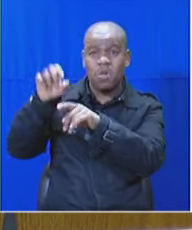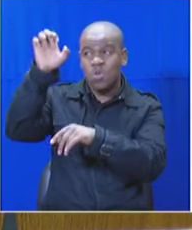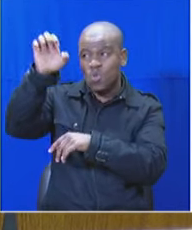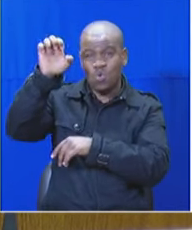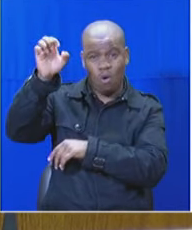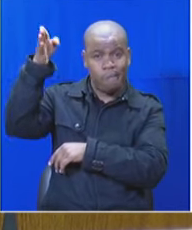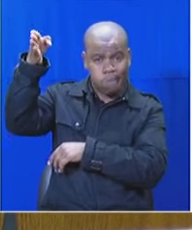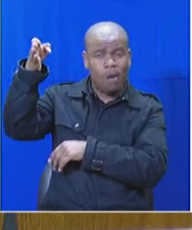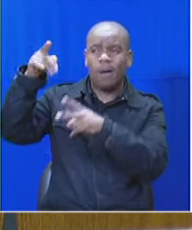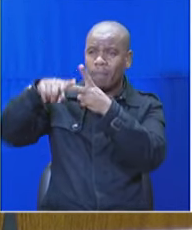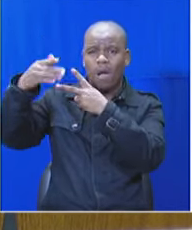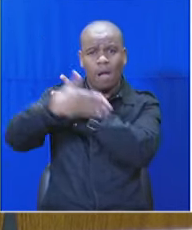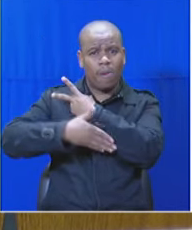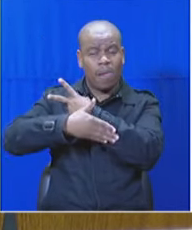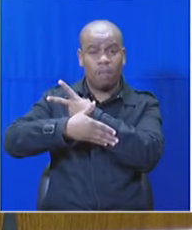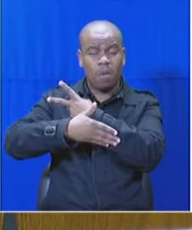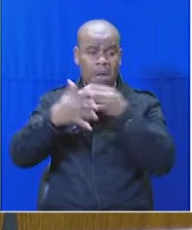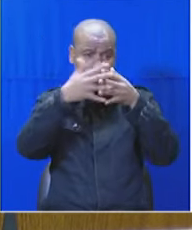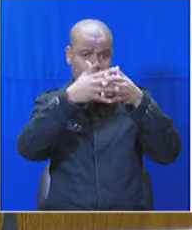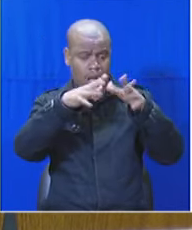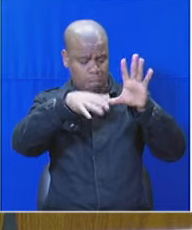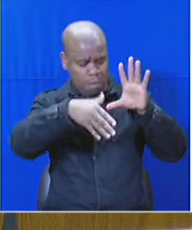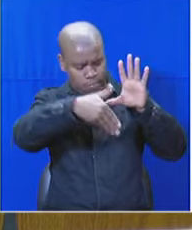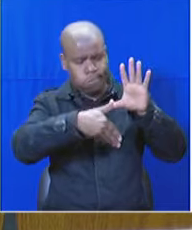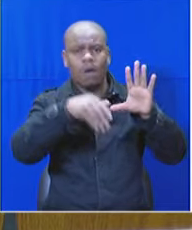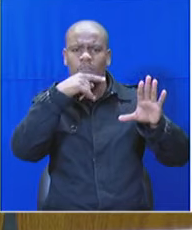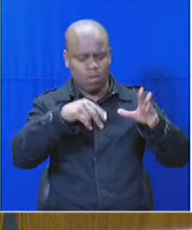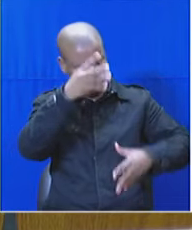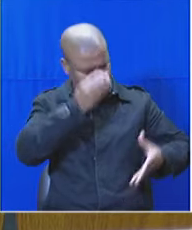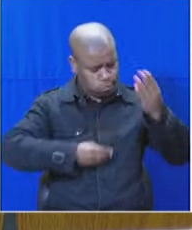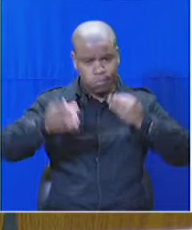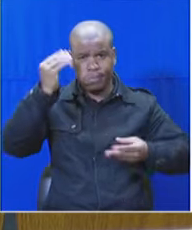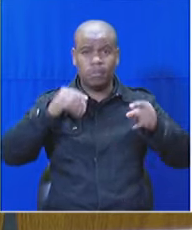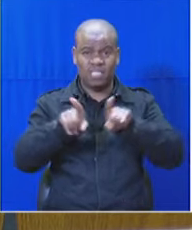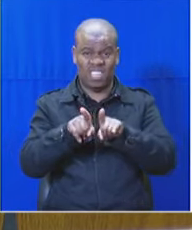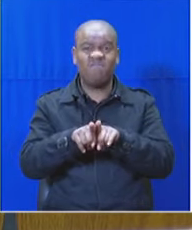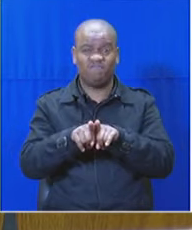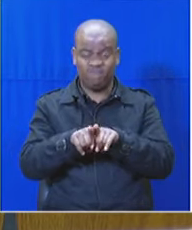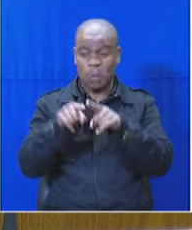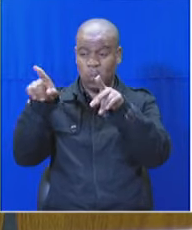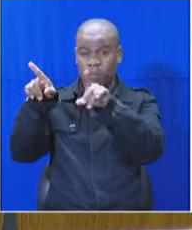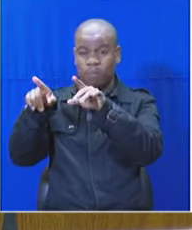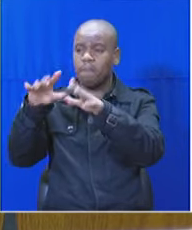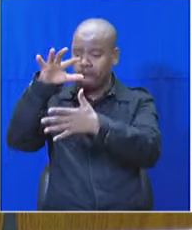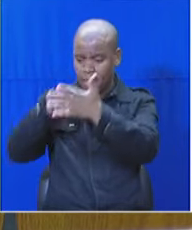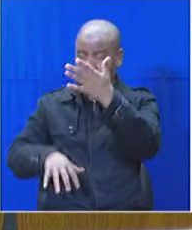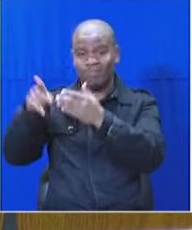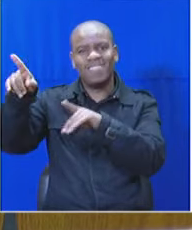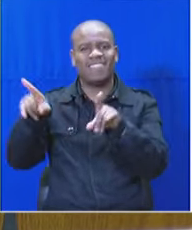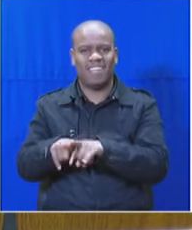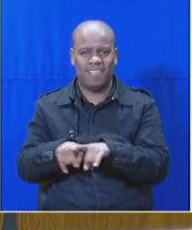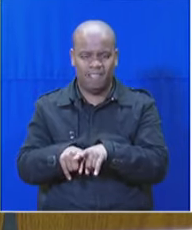and a few countries in Latin America. Both scenarios are instructive. The South African experience shows